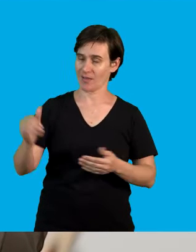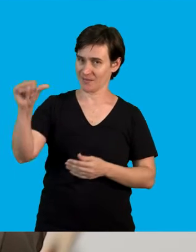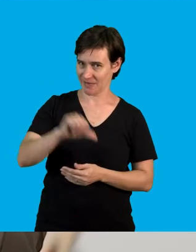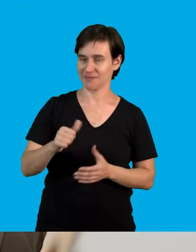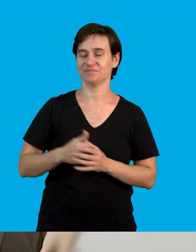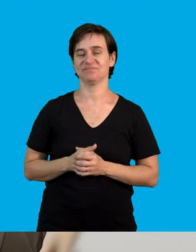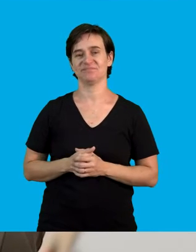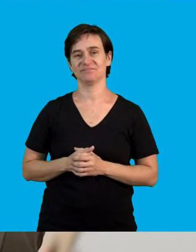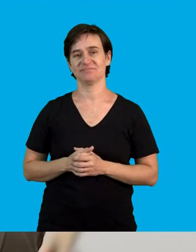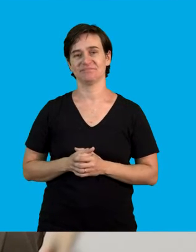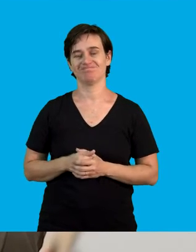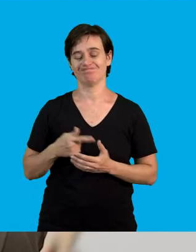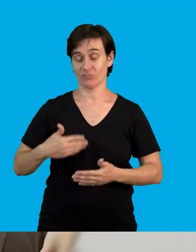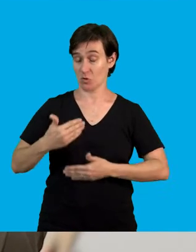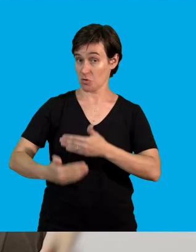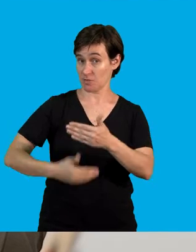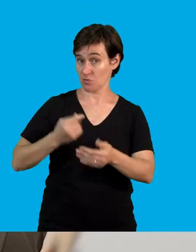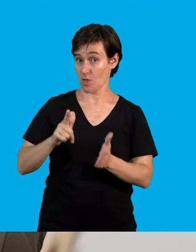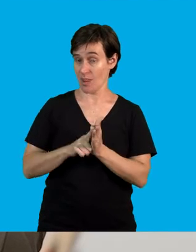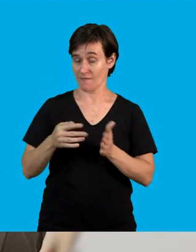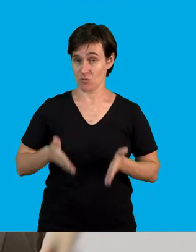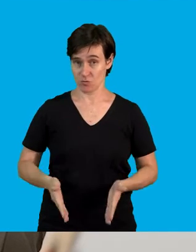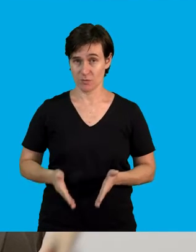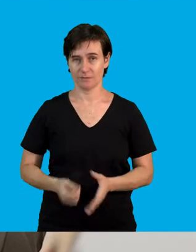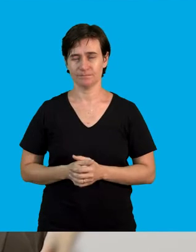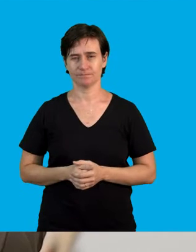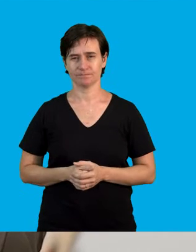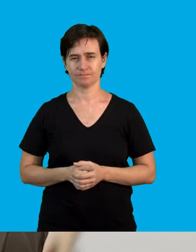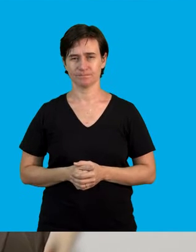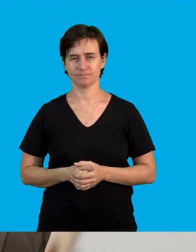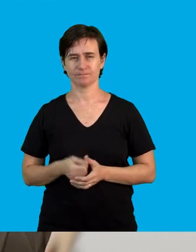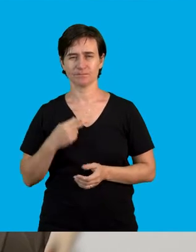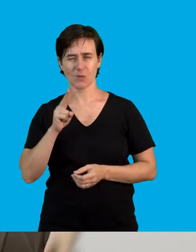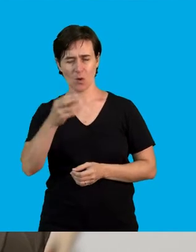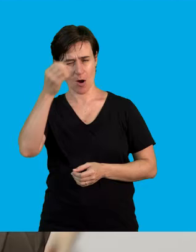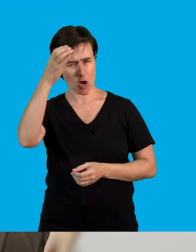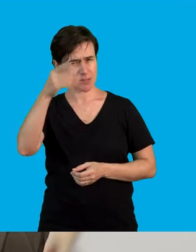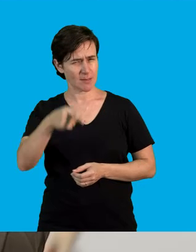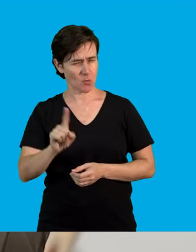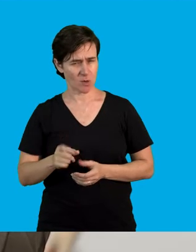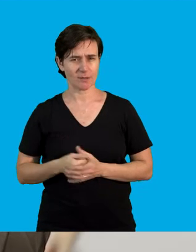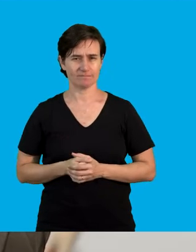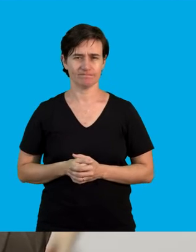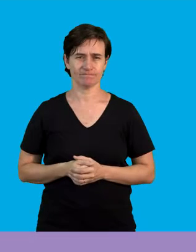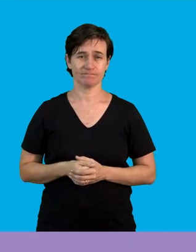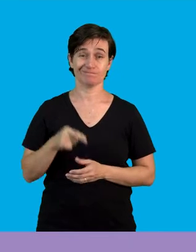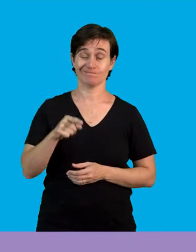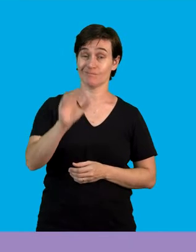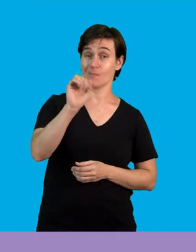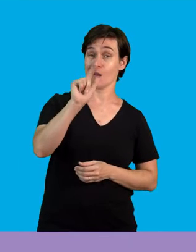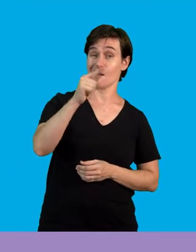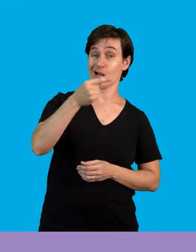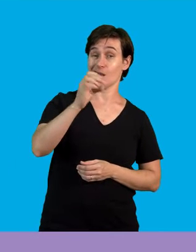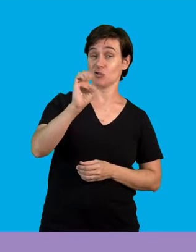Welcome back. Let's continue with our lesson. Let's look at the concept map again. We are dealing with